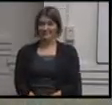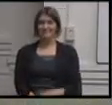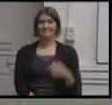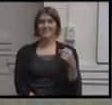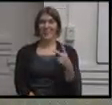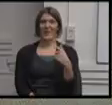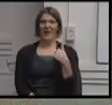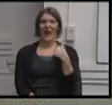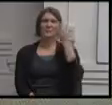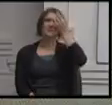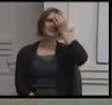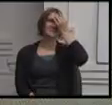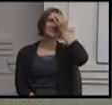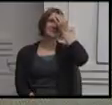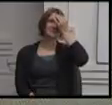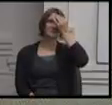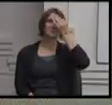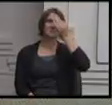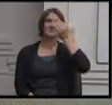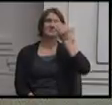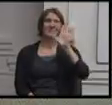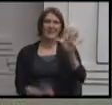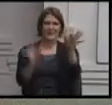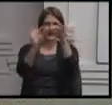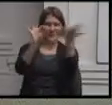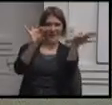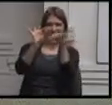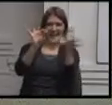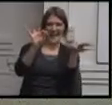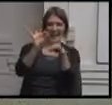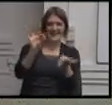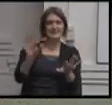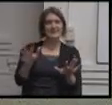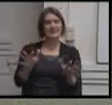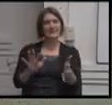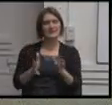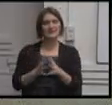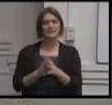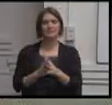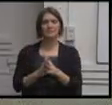I'm just trying to thinking through the language a little bit.